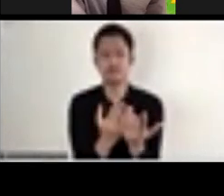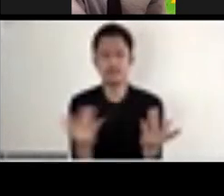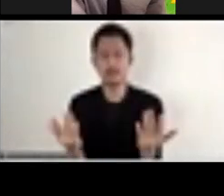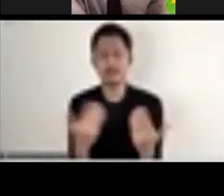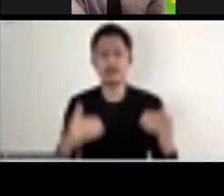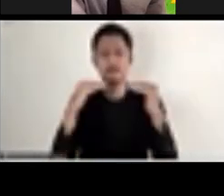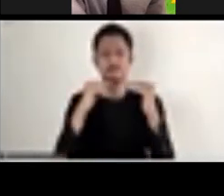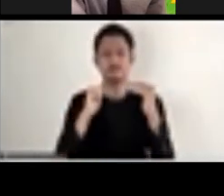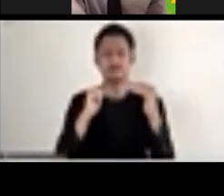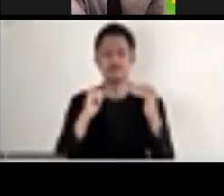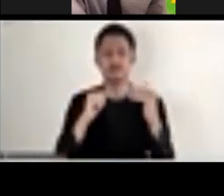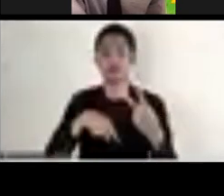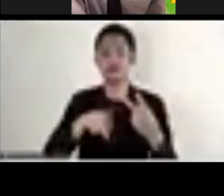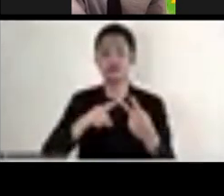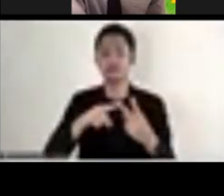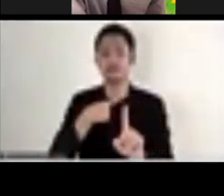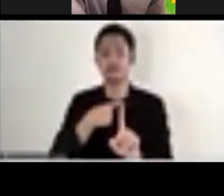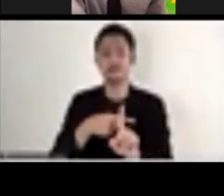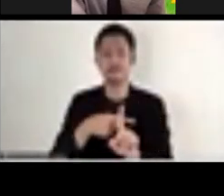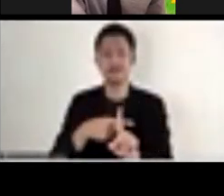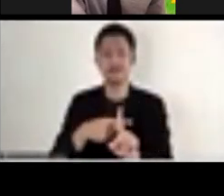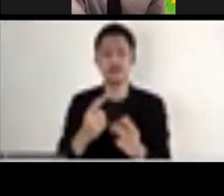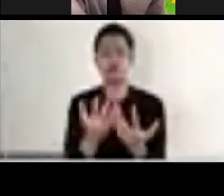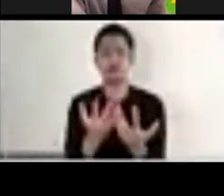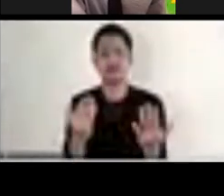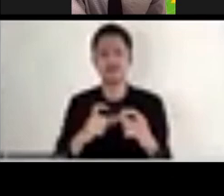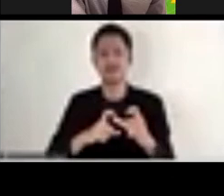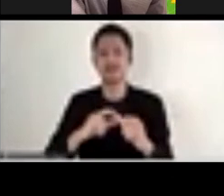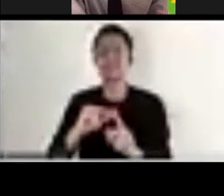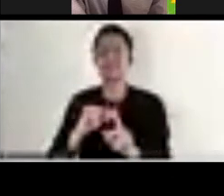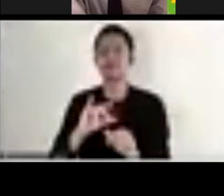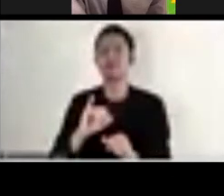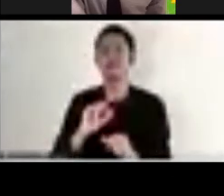cause for managing the first